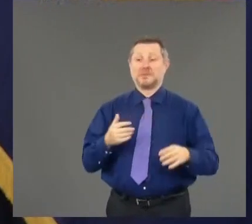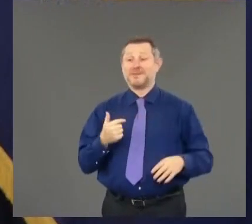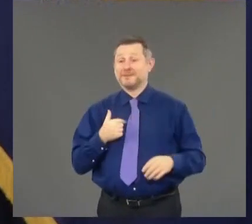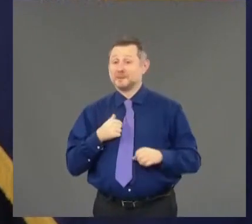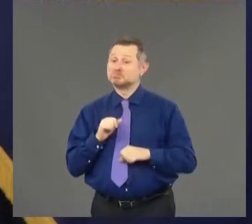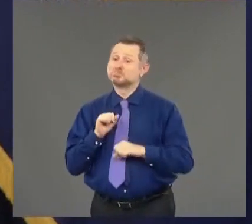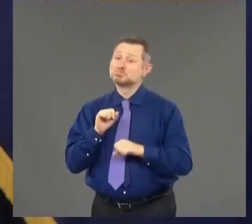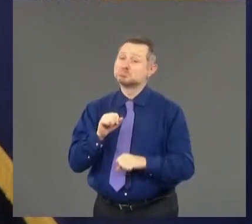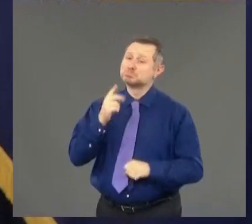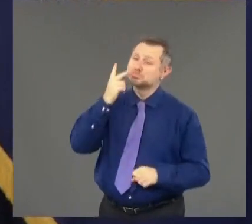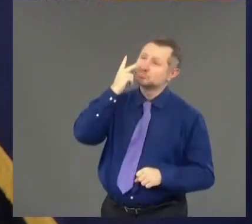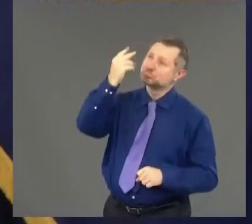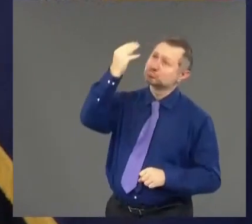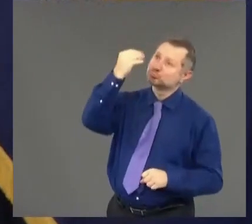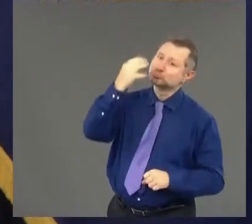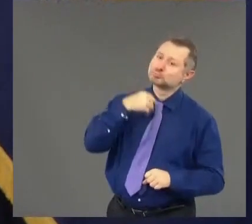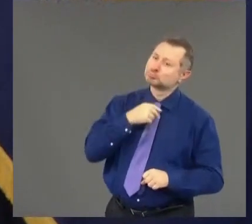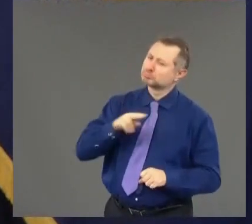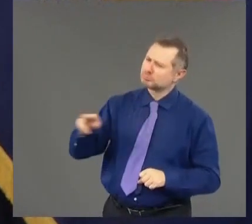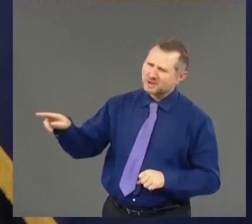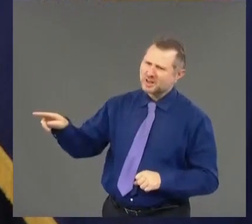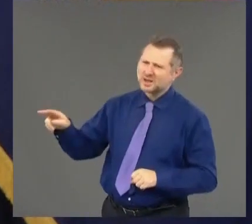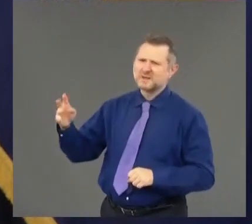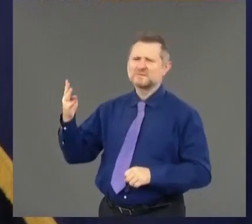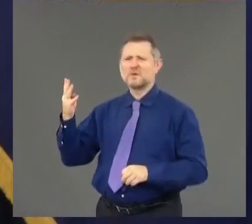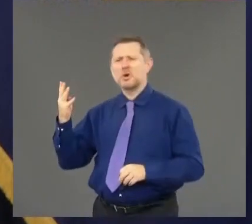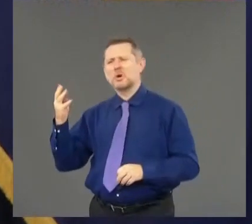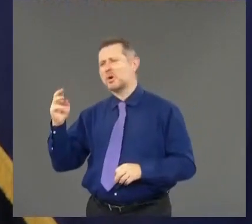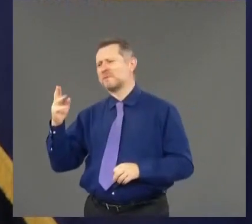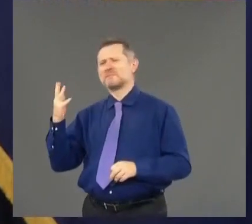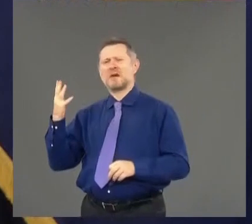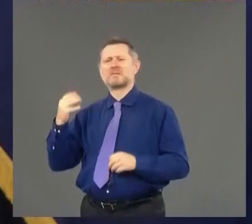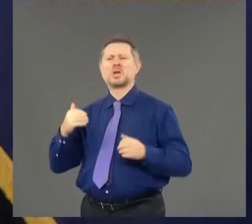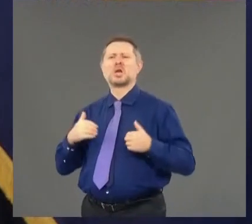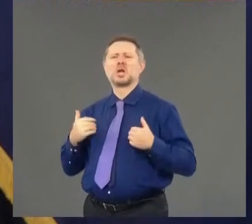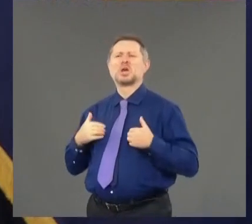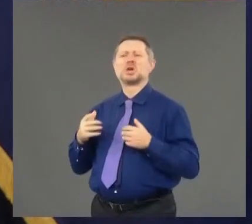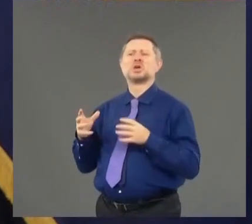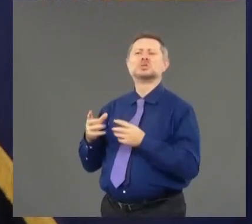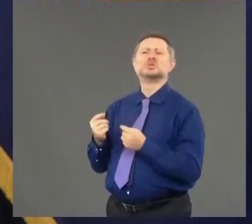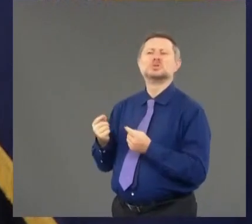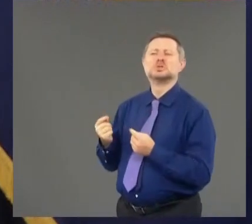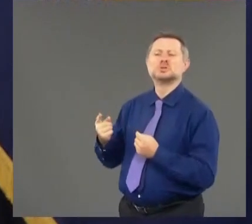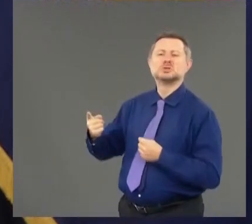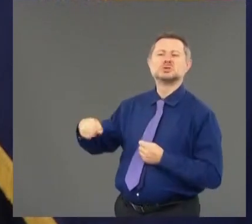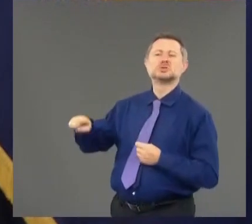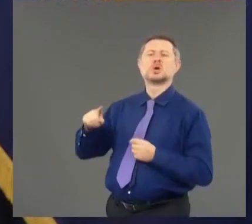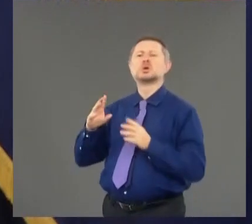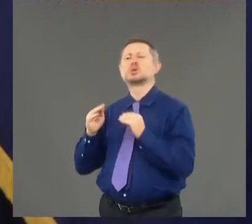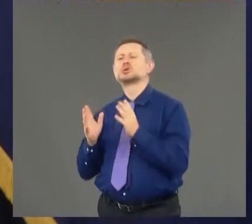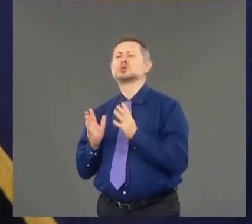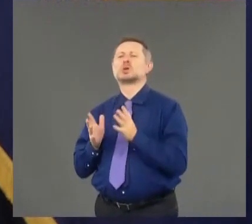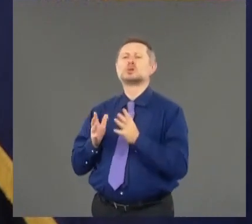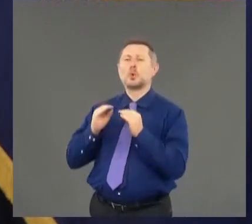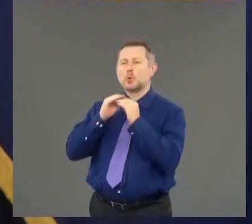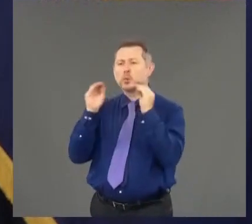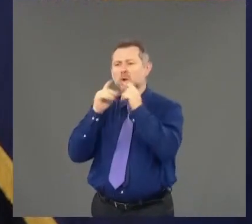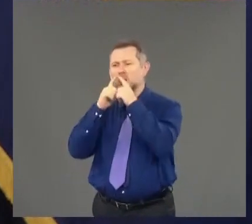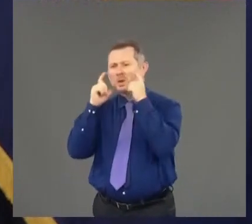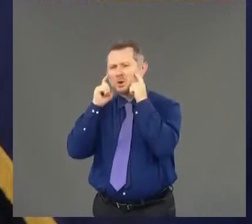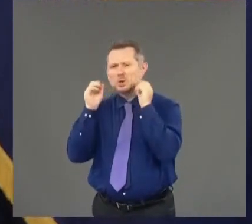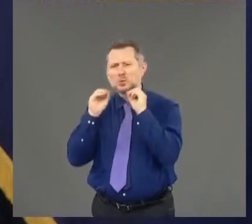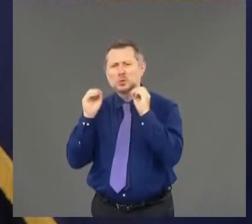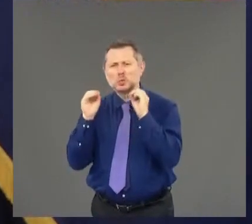there's like 4 or 5 young people talking to each other, no masks.